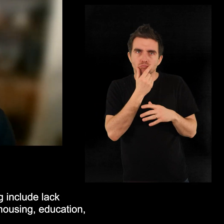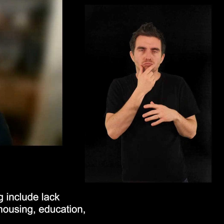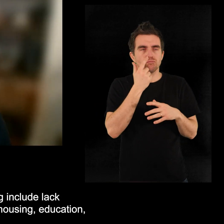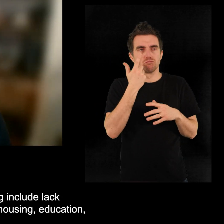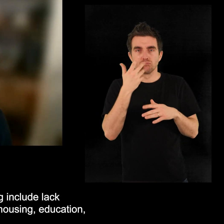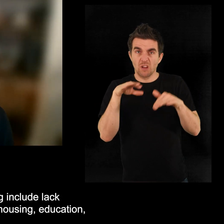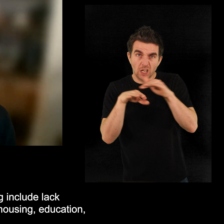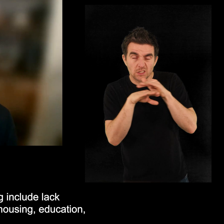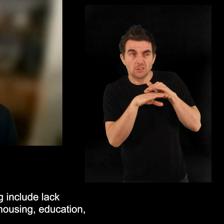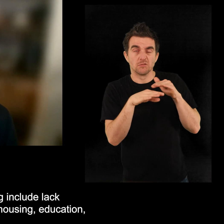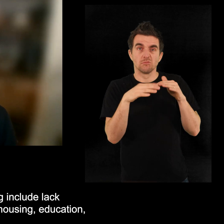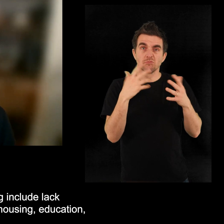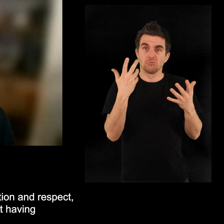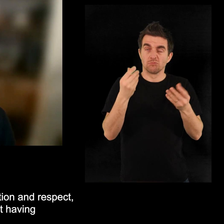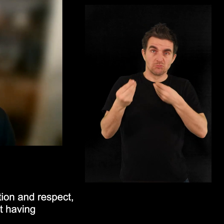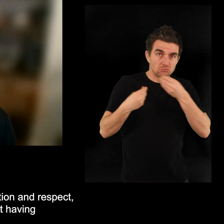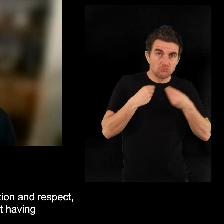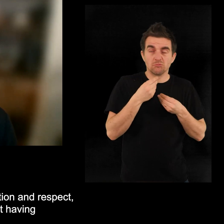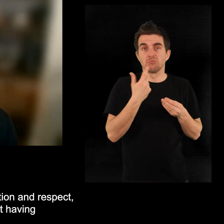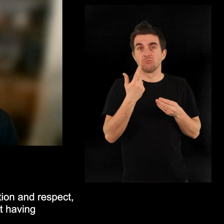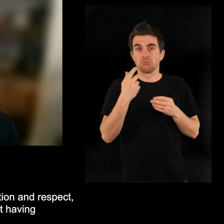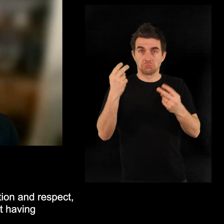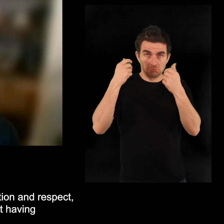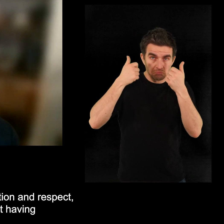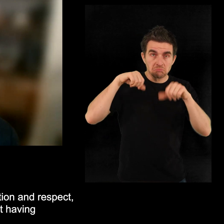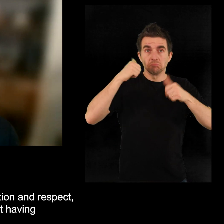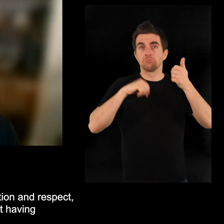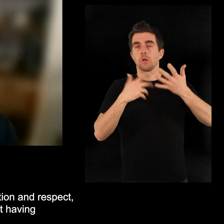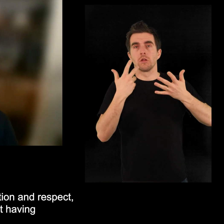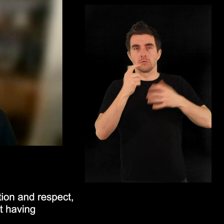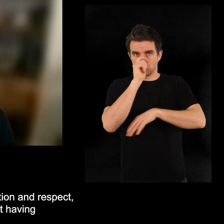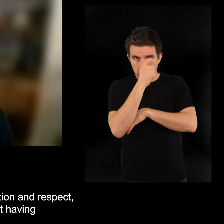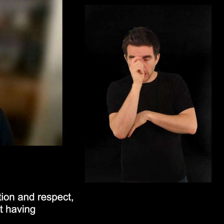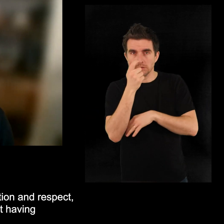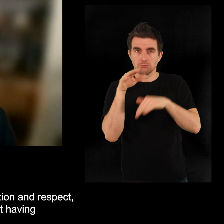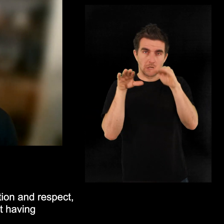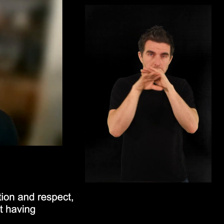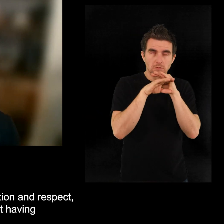accessible environments, housing, education, employment, lack of recognition and respect,